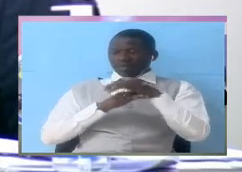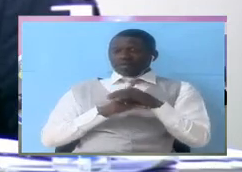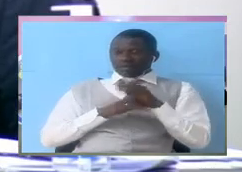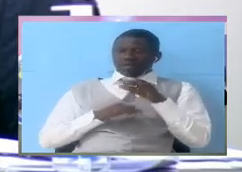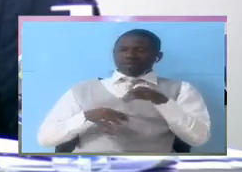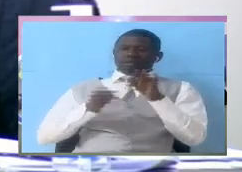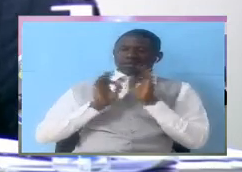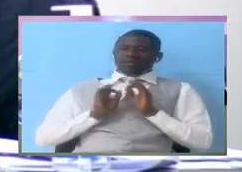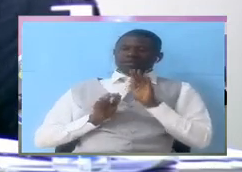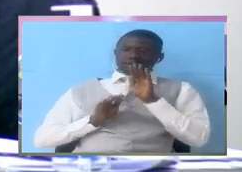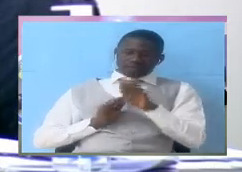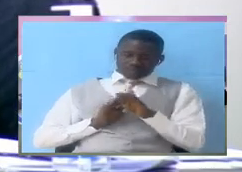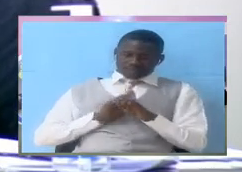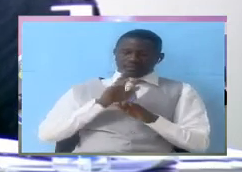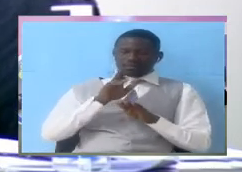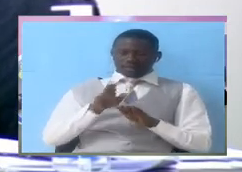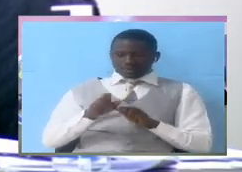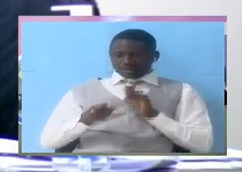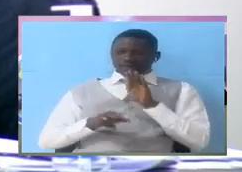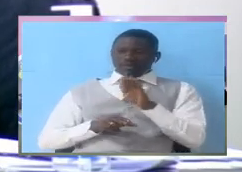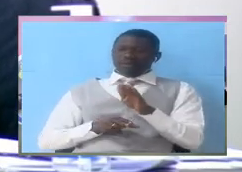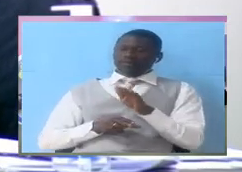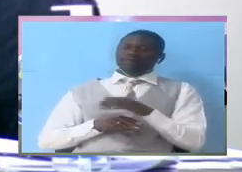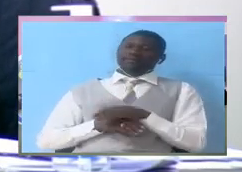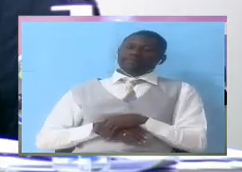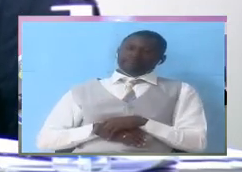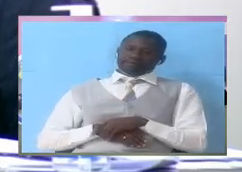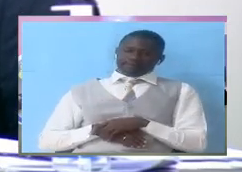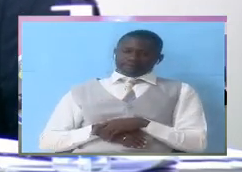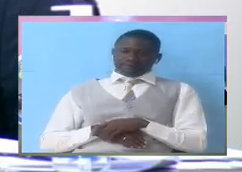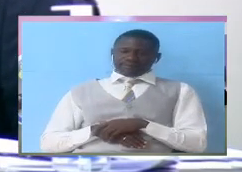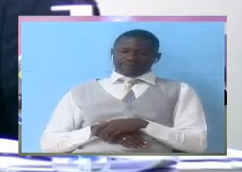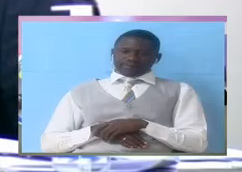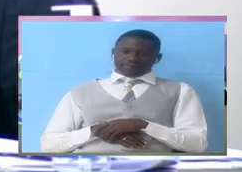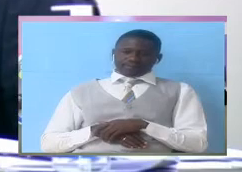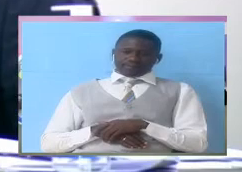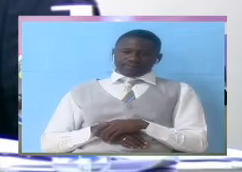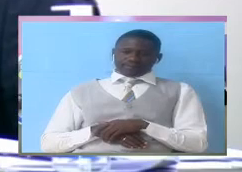jitu suñ bop na nañ ko jël danka jego par jego.